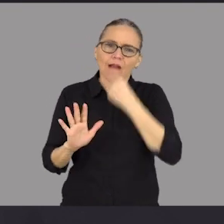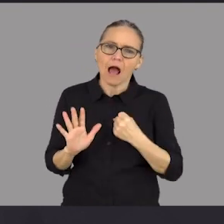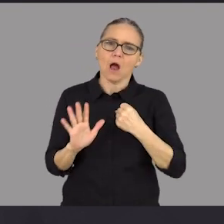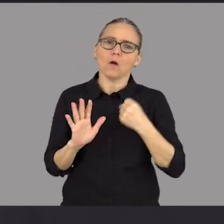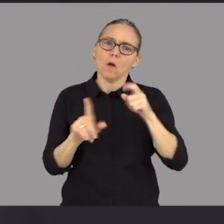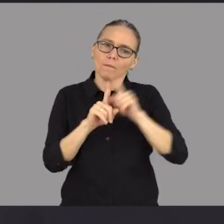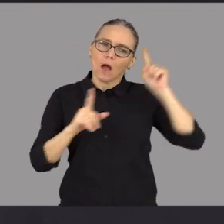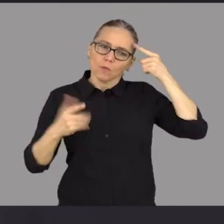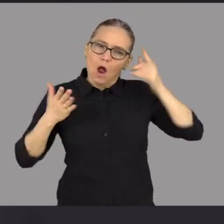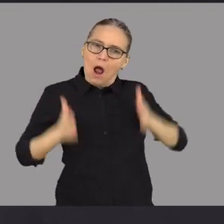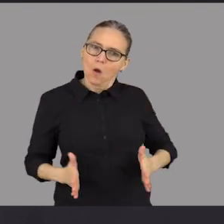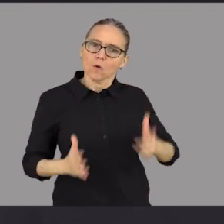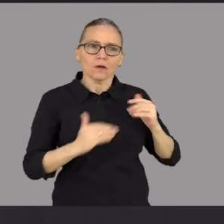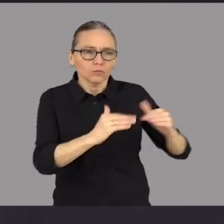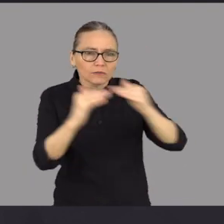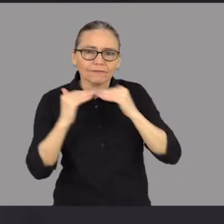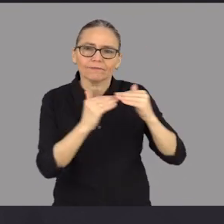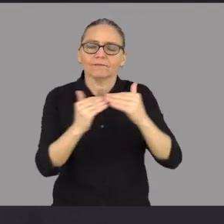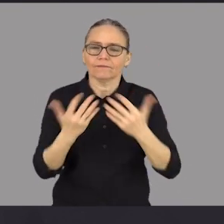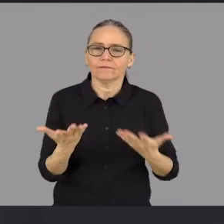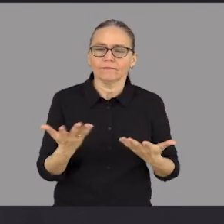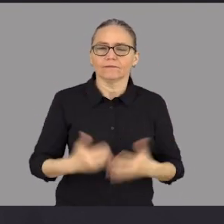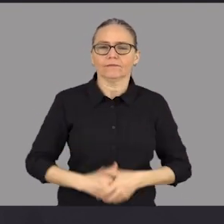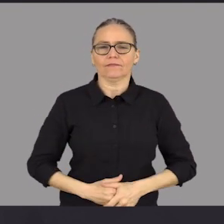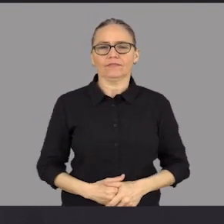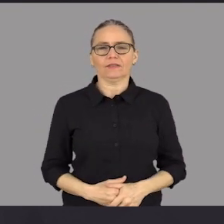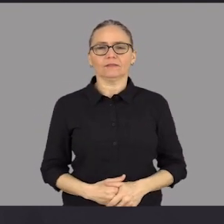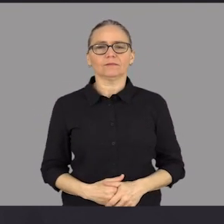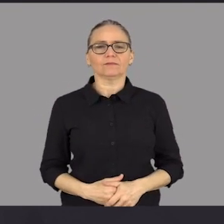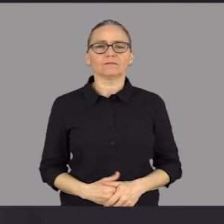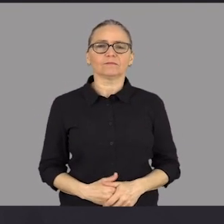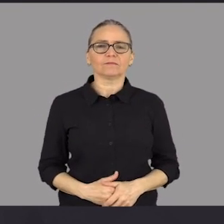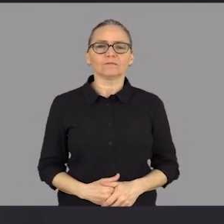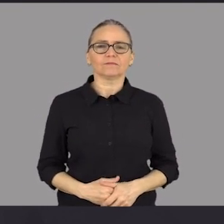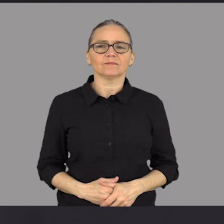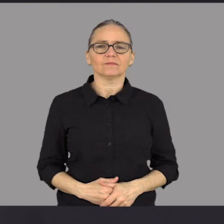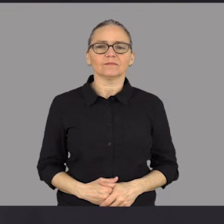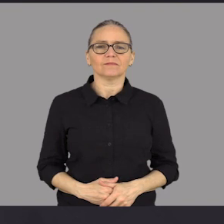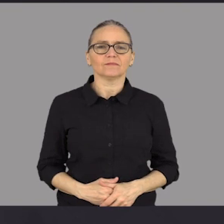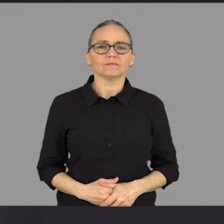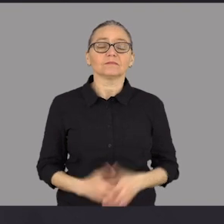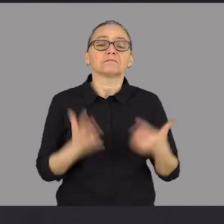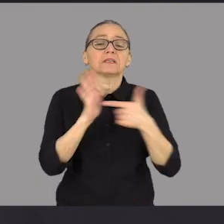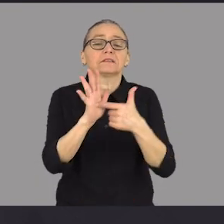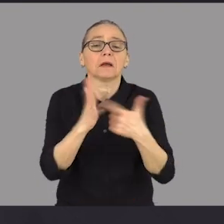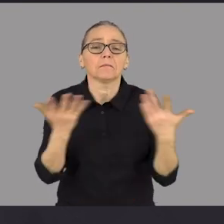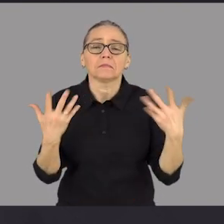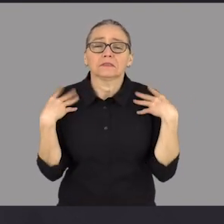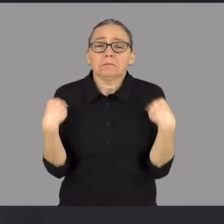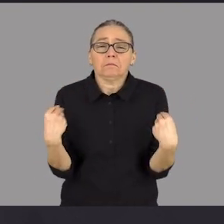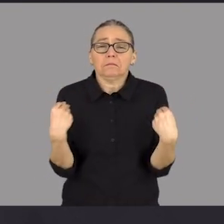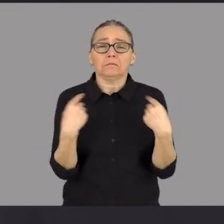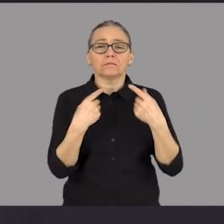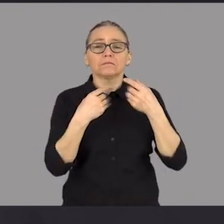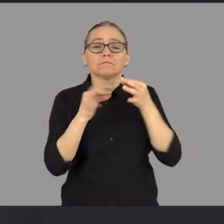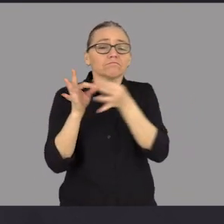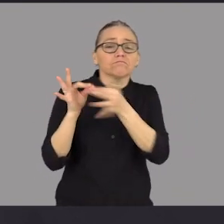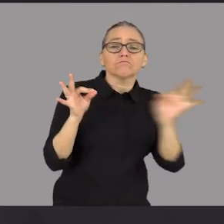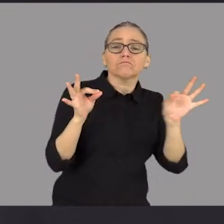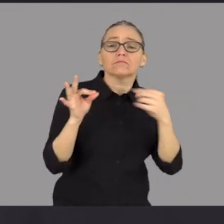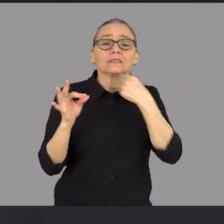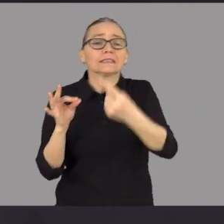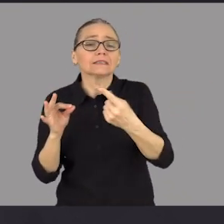For example, a simple statement might be, "Our company embraces diversity, equity,